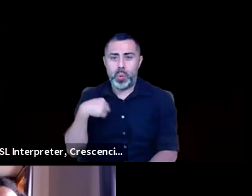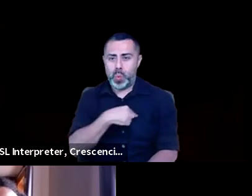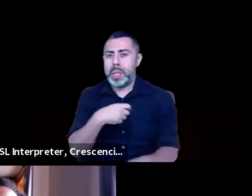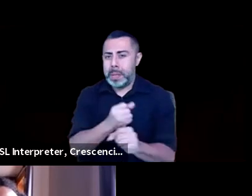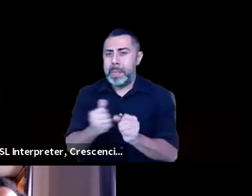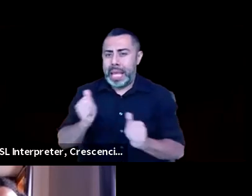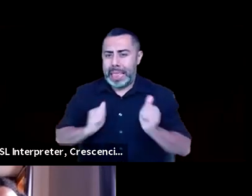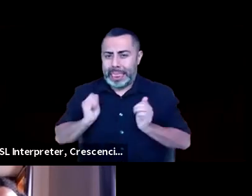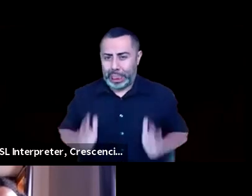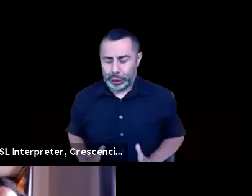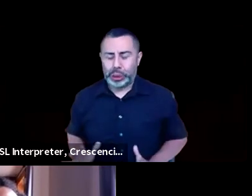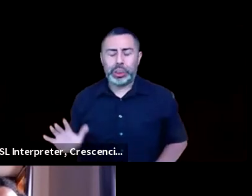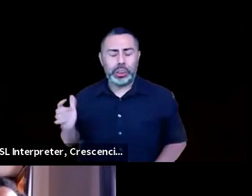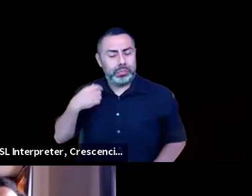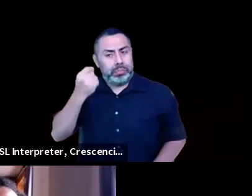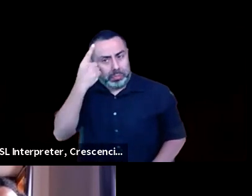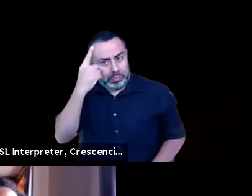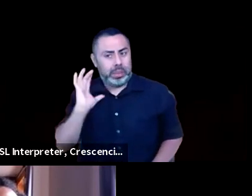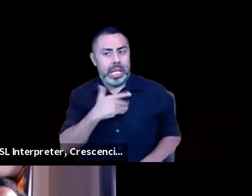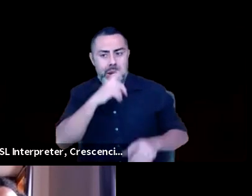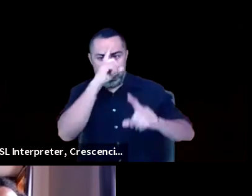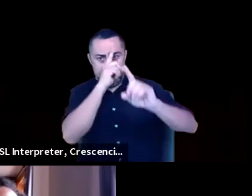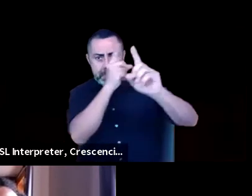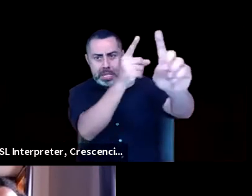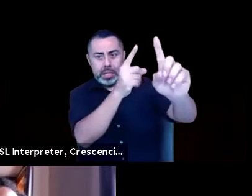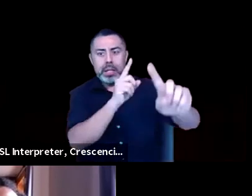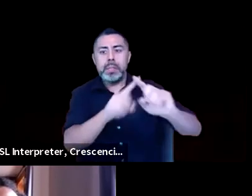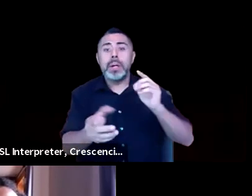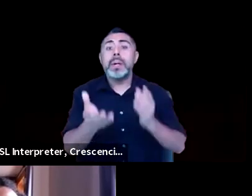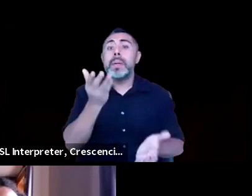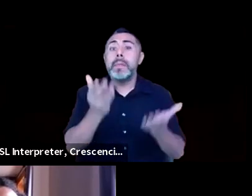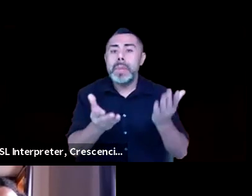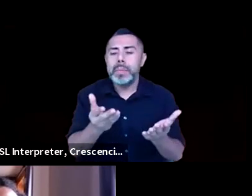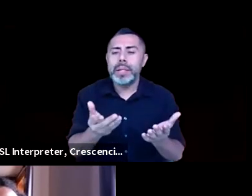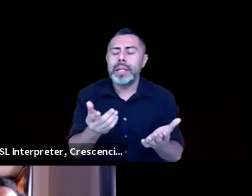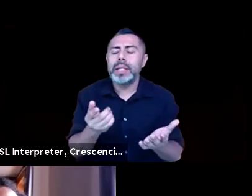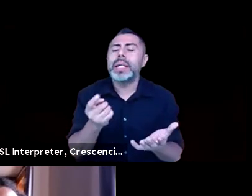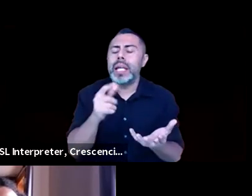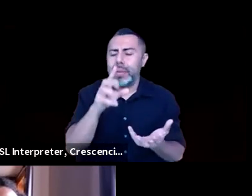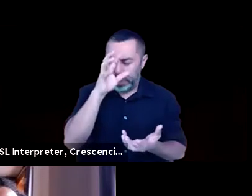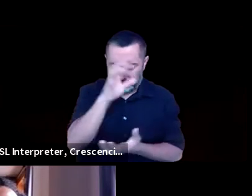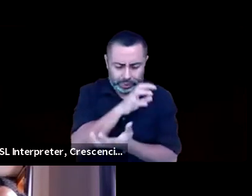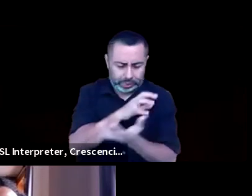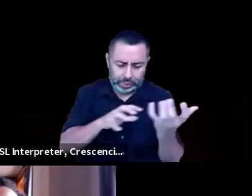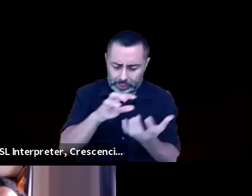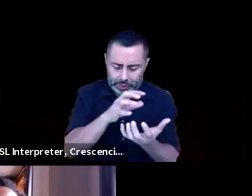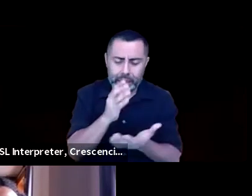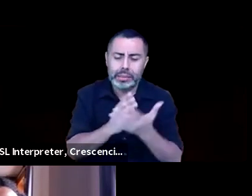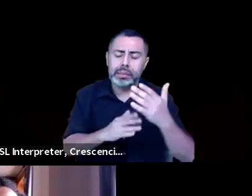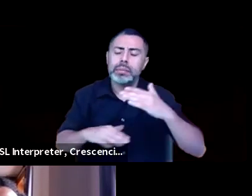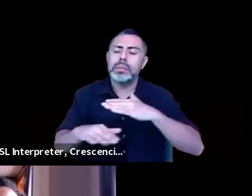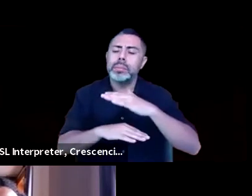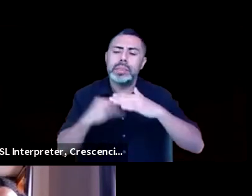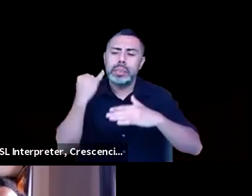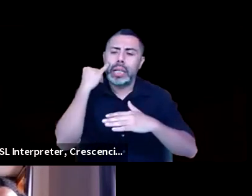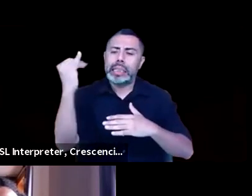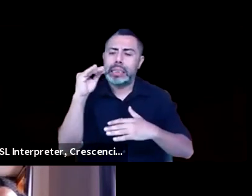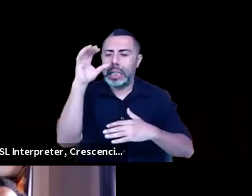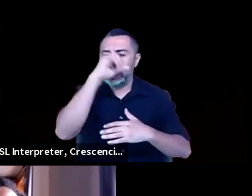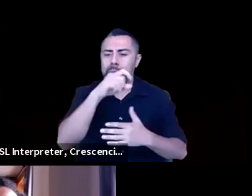on our banner, we understand our mission, but maybe this is confounding some fundamental assumptions about what that is. And I think you had a